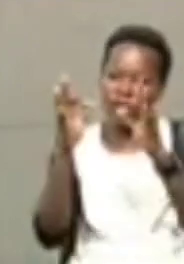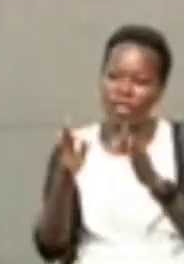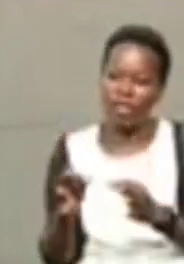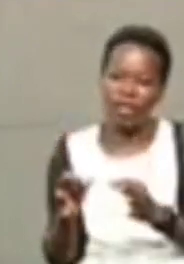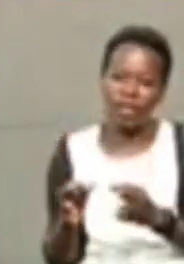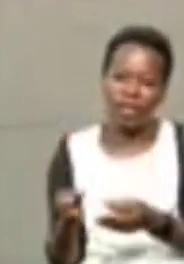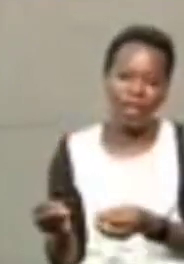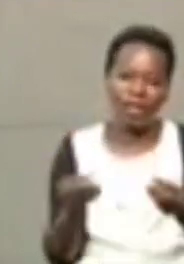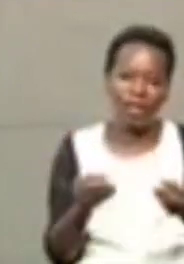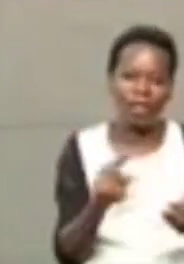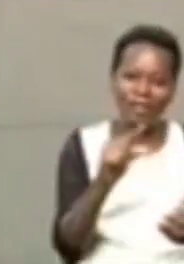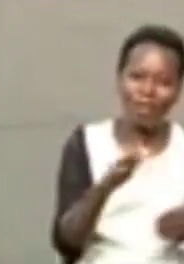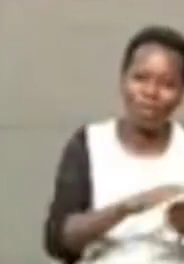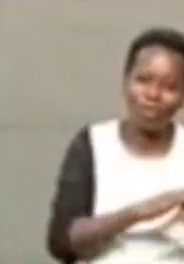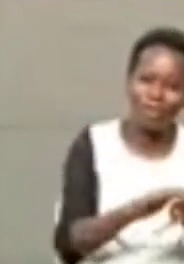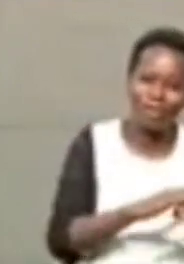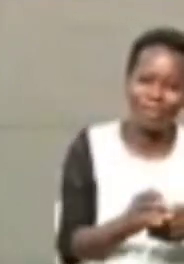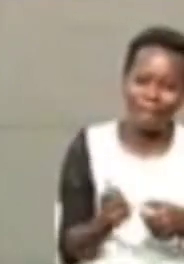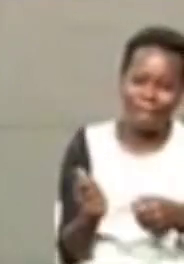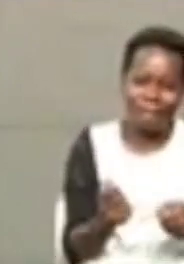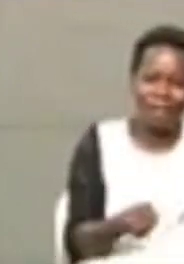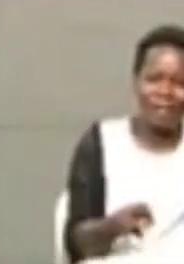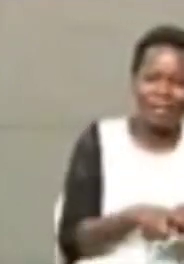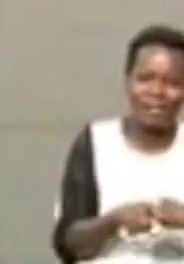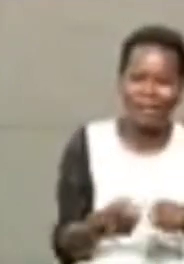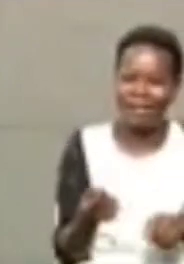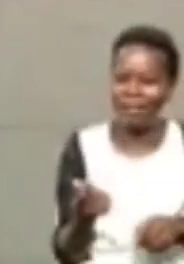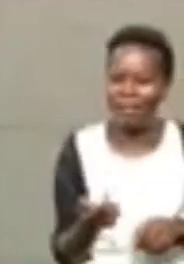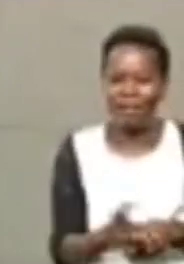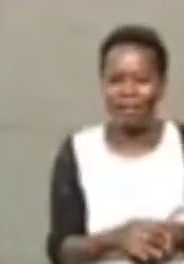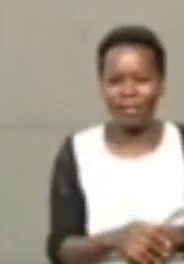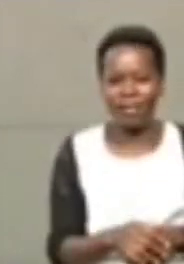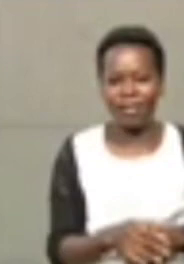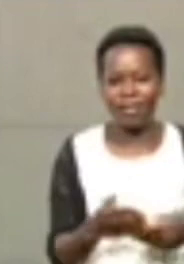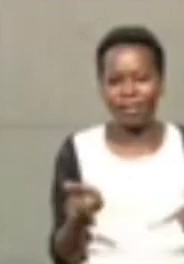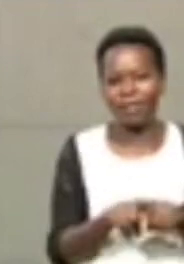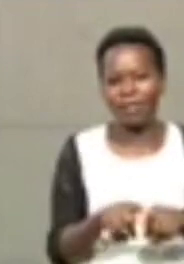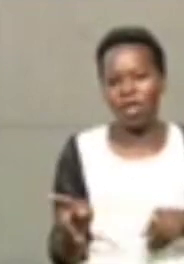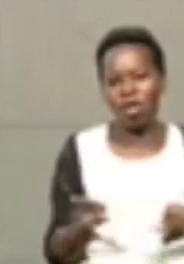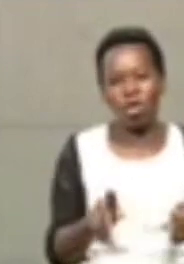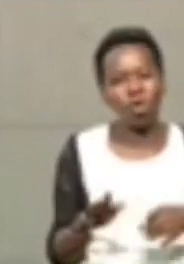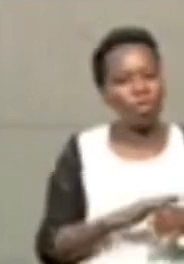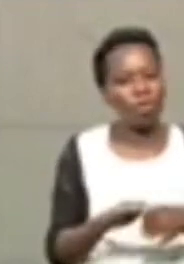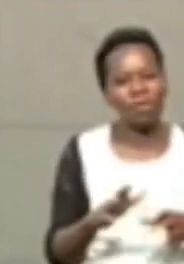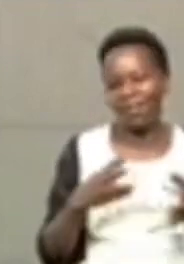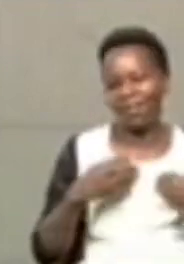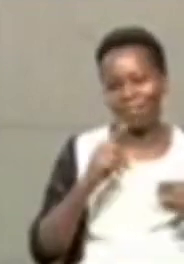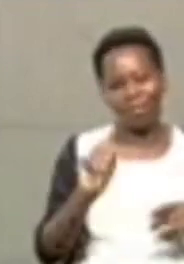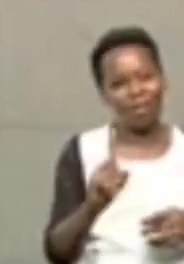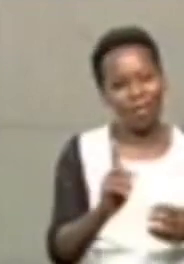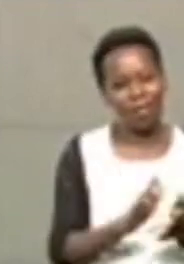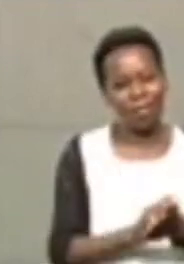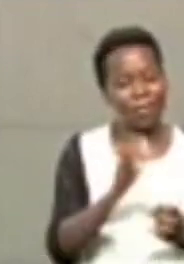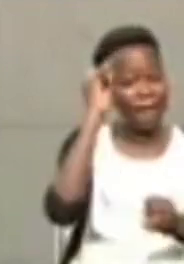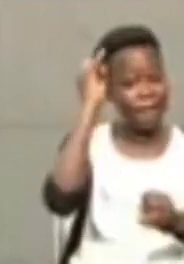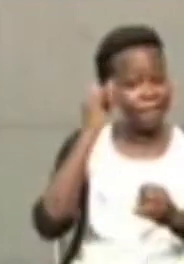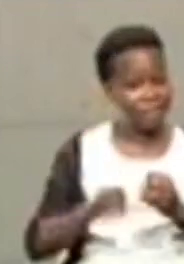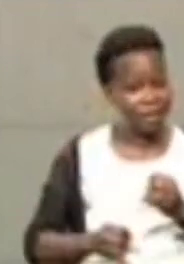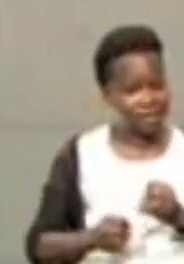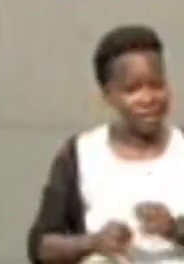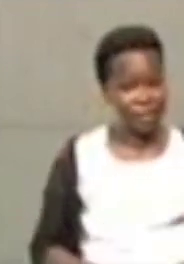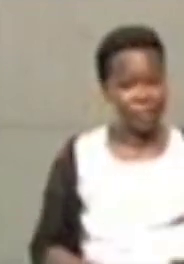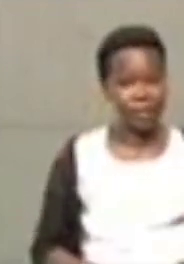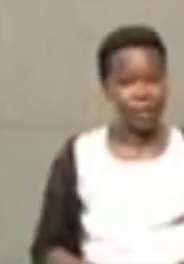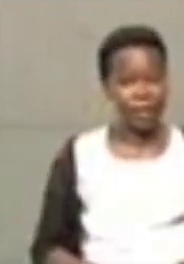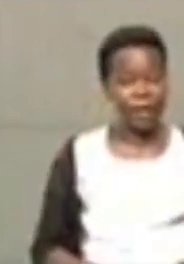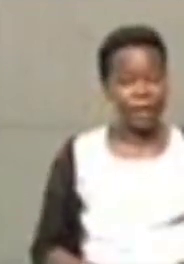engaging in retail, scrambling for the same pennies as the traders. It's not acceptable. Finally, Right Honorable Speaker